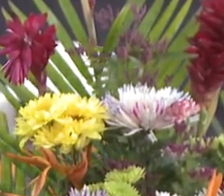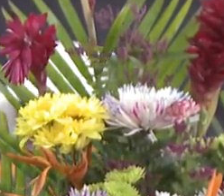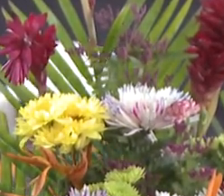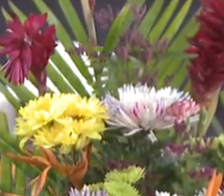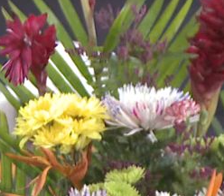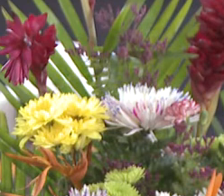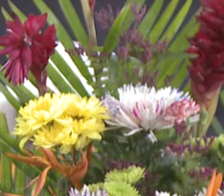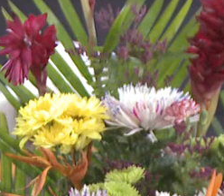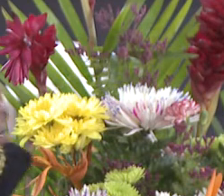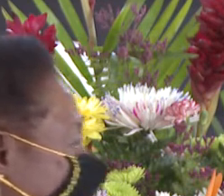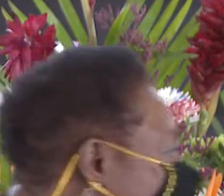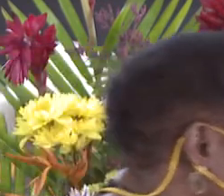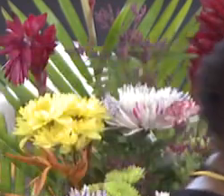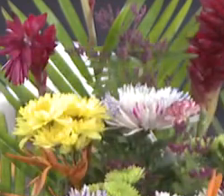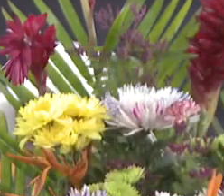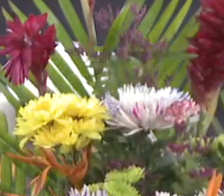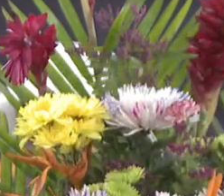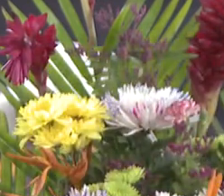me.